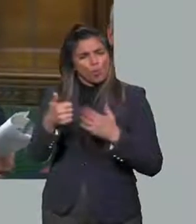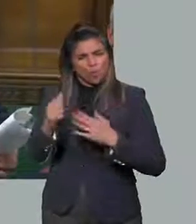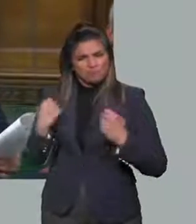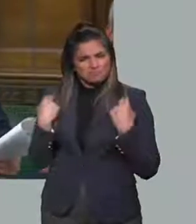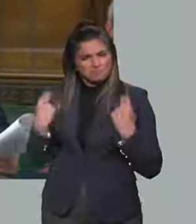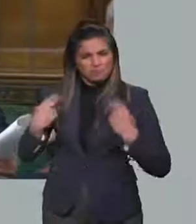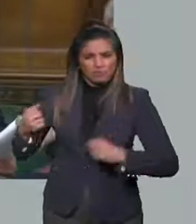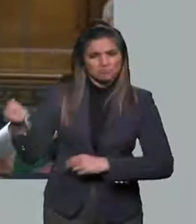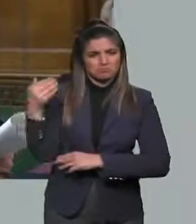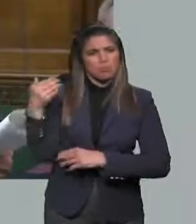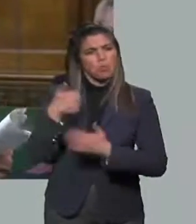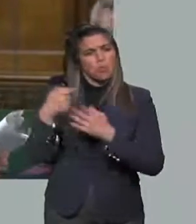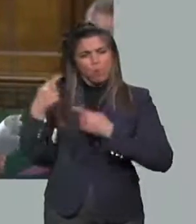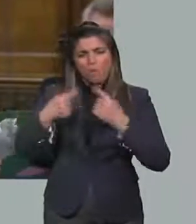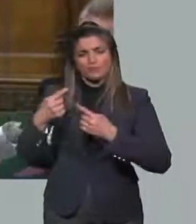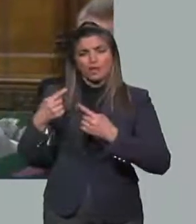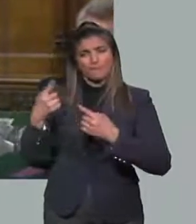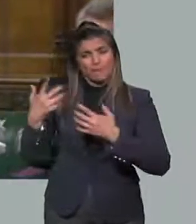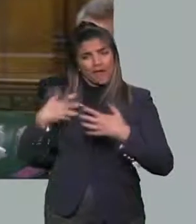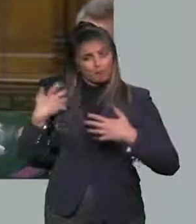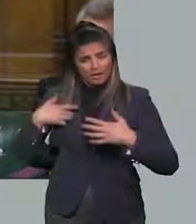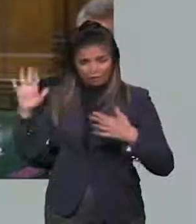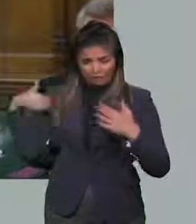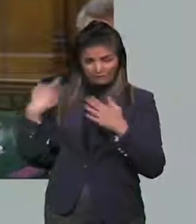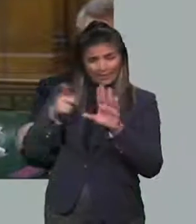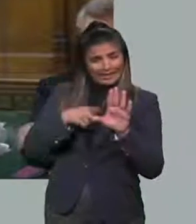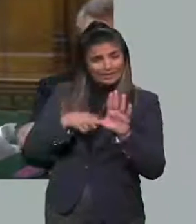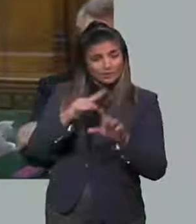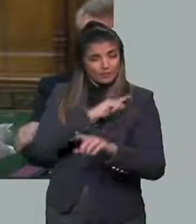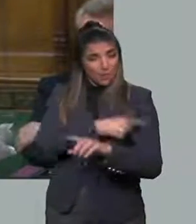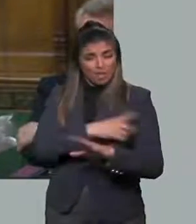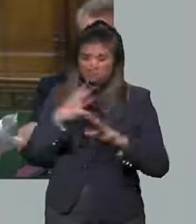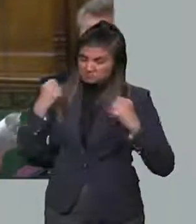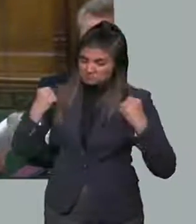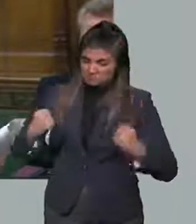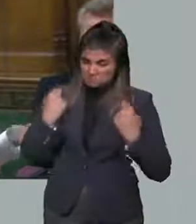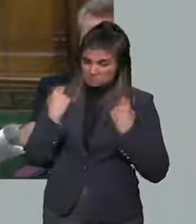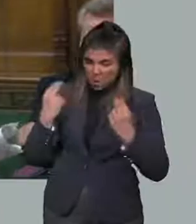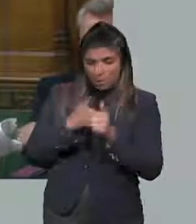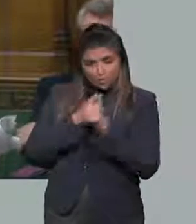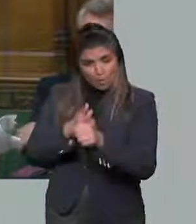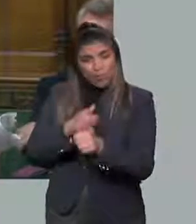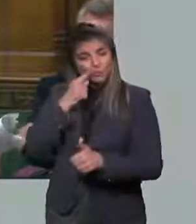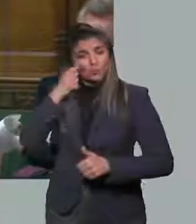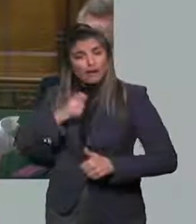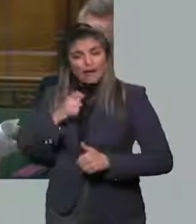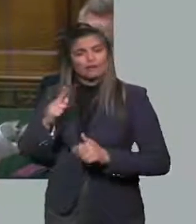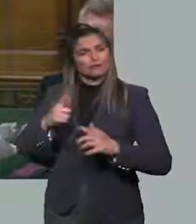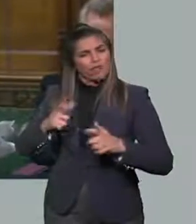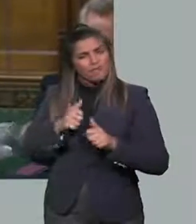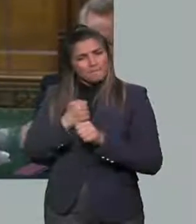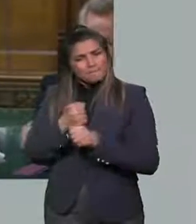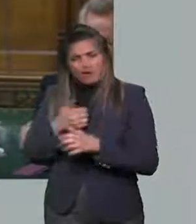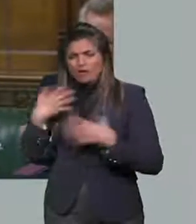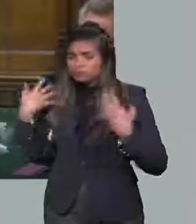robustly and strongly against aggression over the years, and also about their steadfast support right now for their close and dear allies,